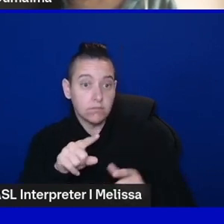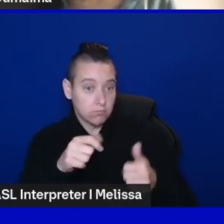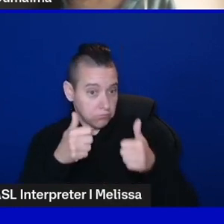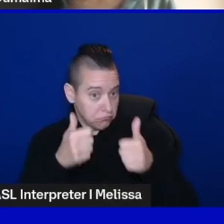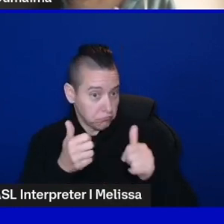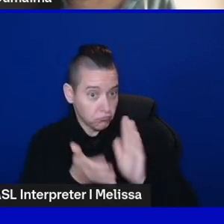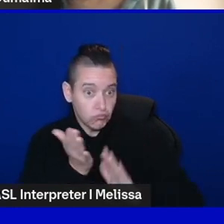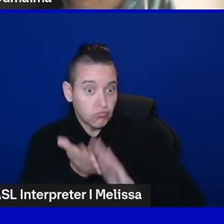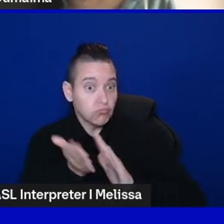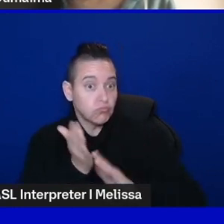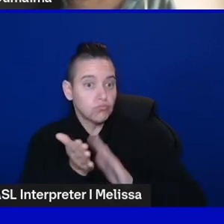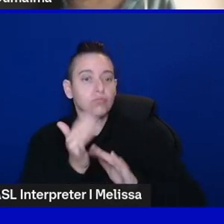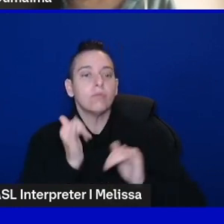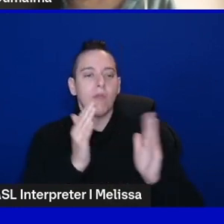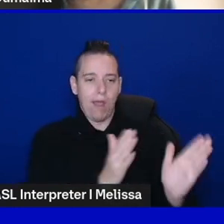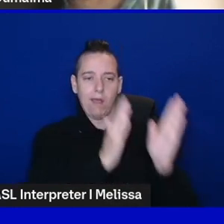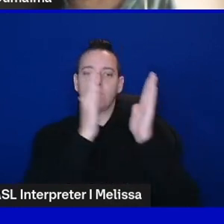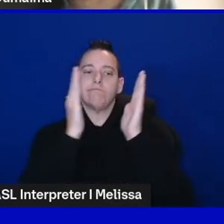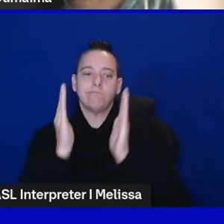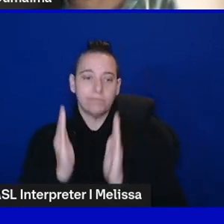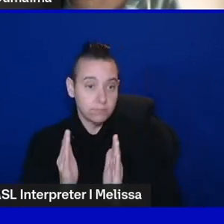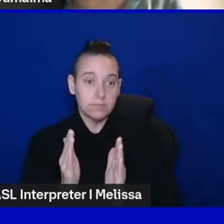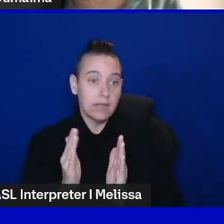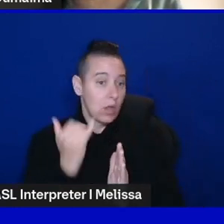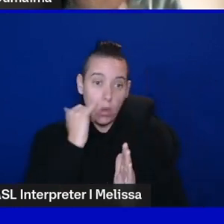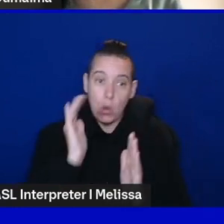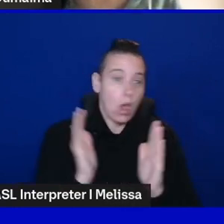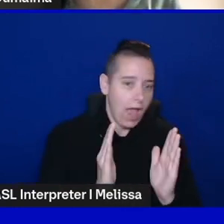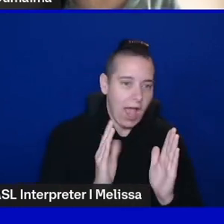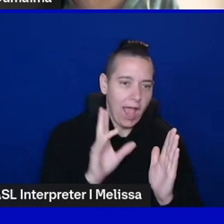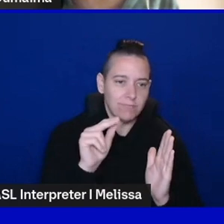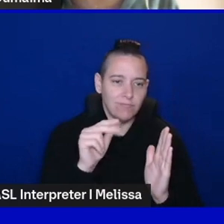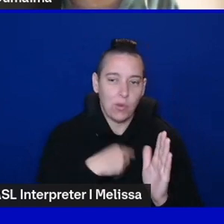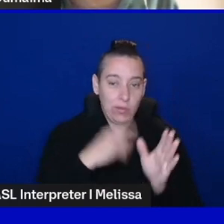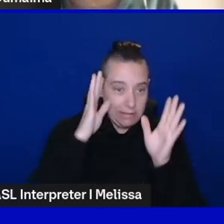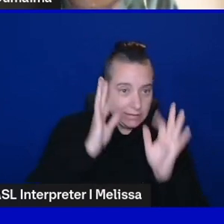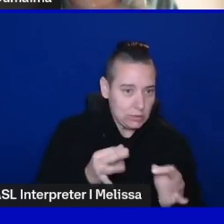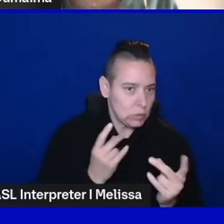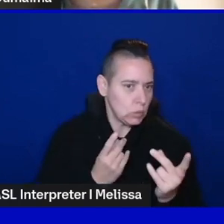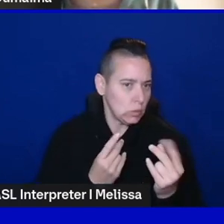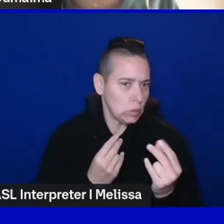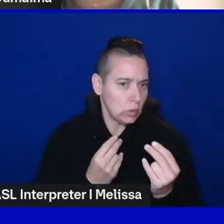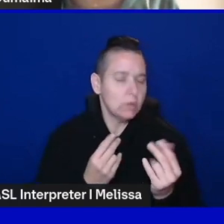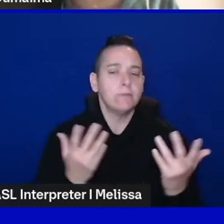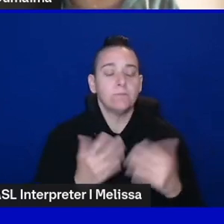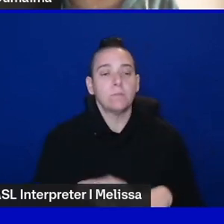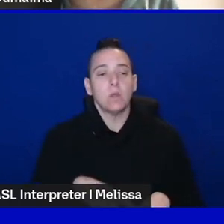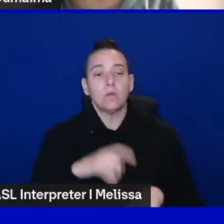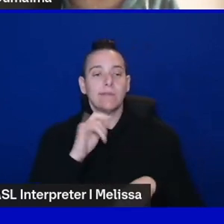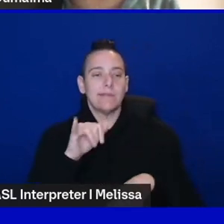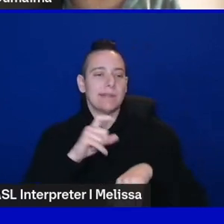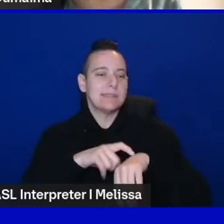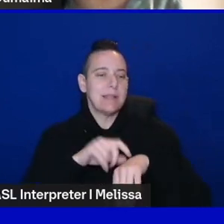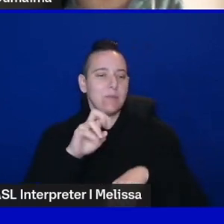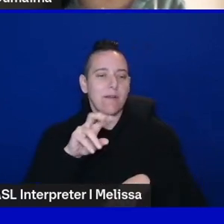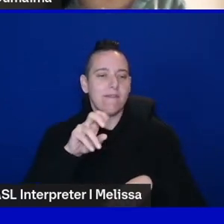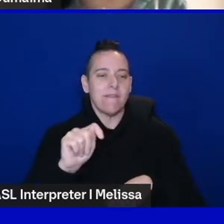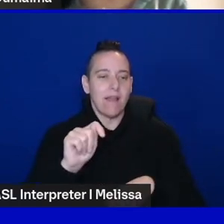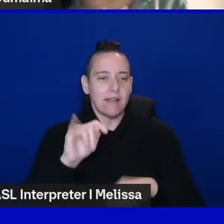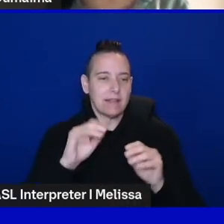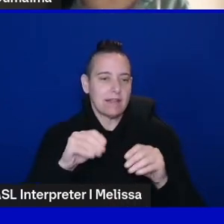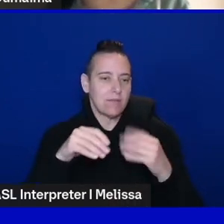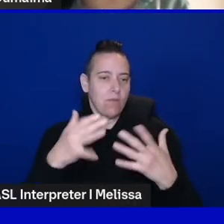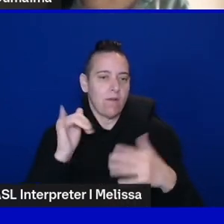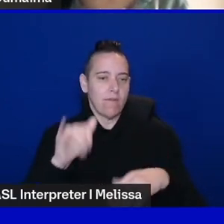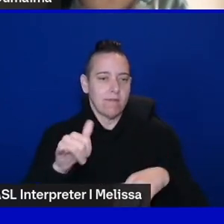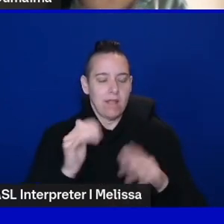and running, the process moves on. And if not, we hit another decision point. So the timer event adds a delay for retrying, giving the system